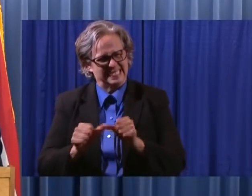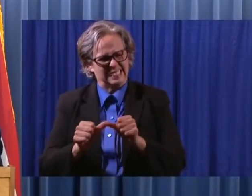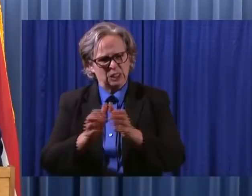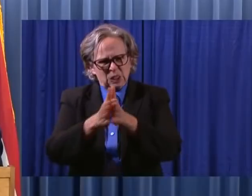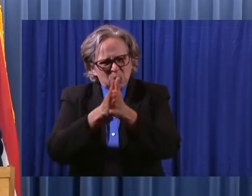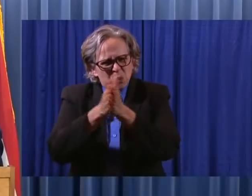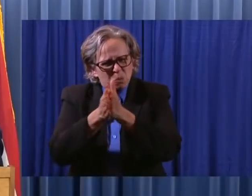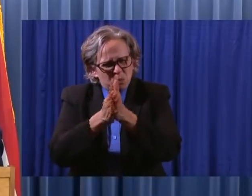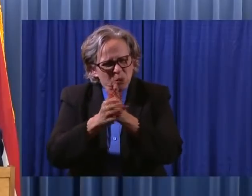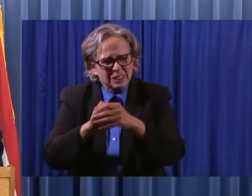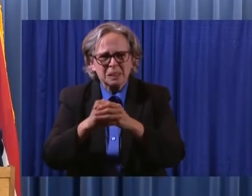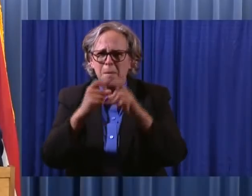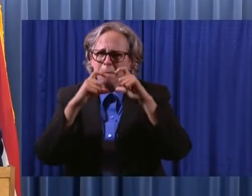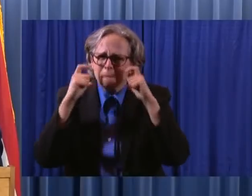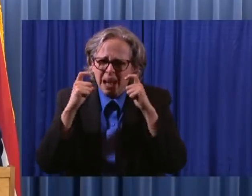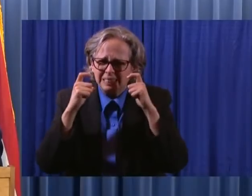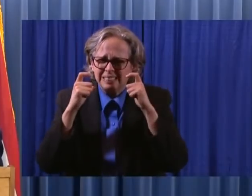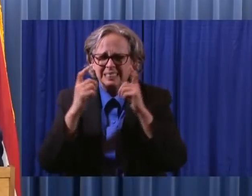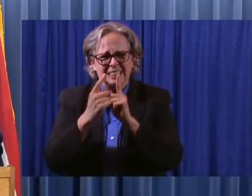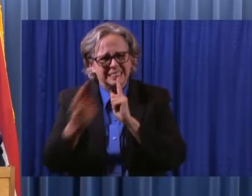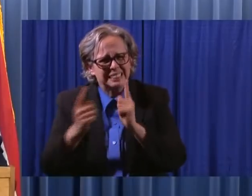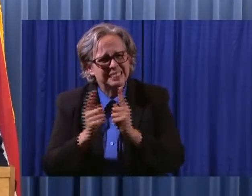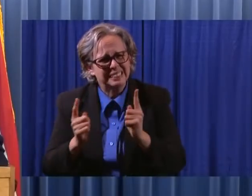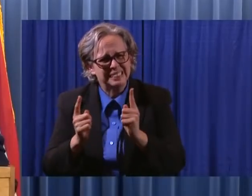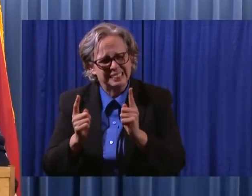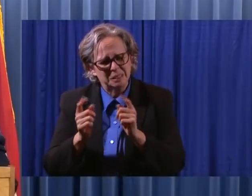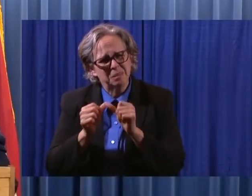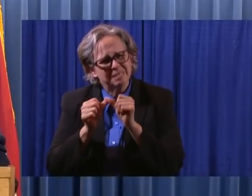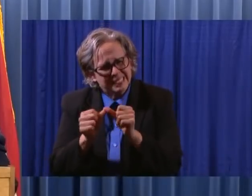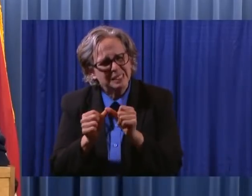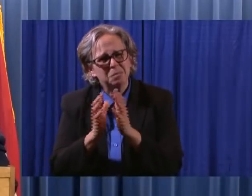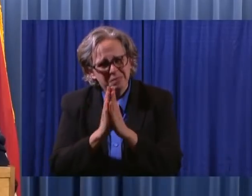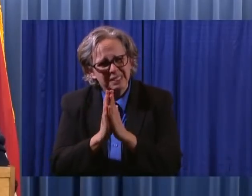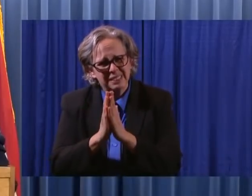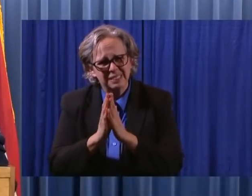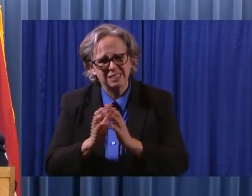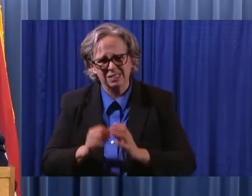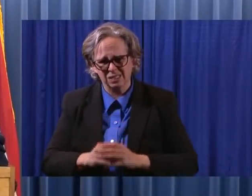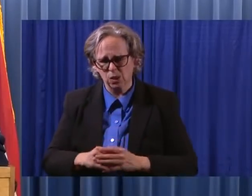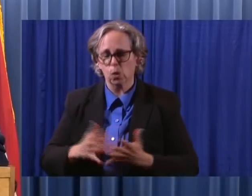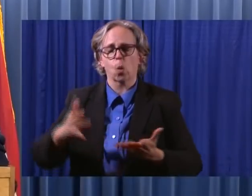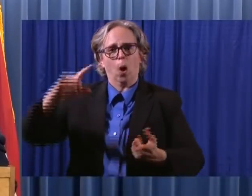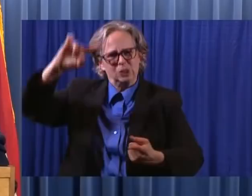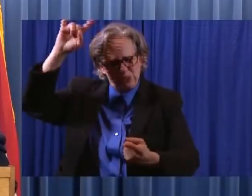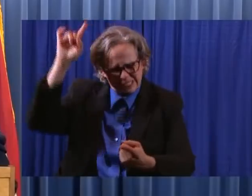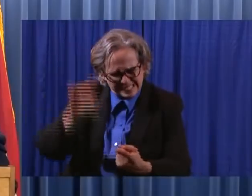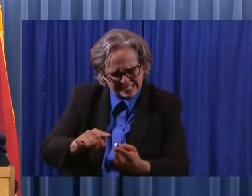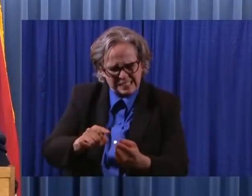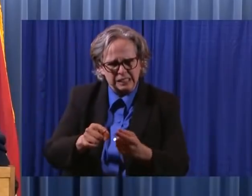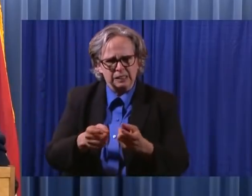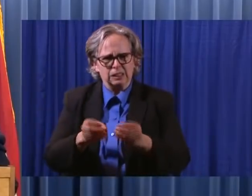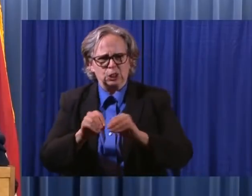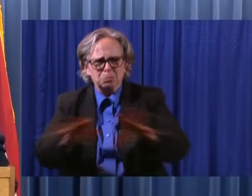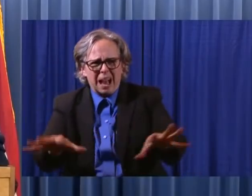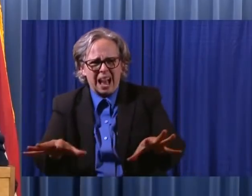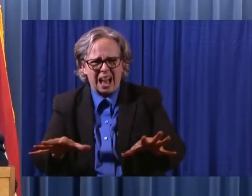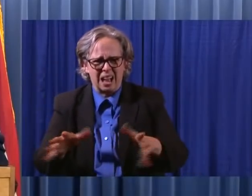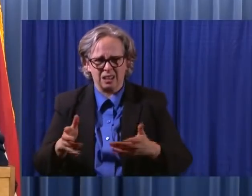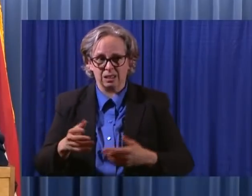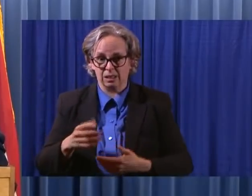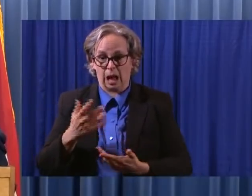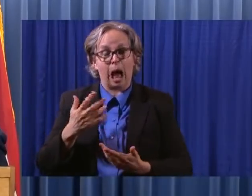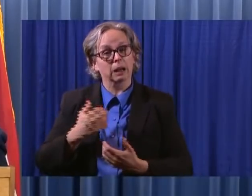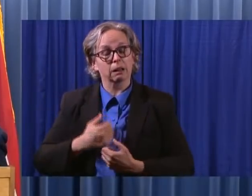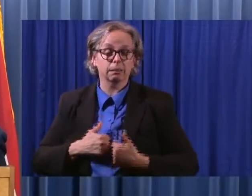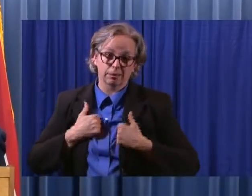practice those safe measures as a community, we can live safely with this virus in our community and, again, open up our economies and